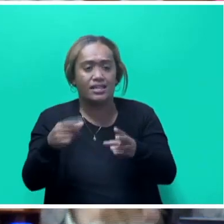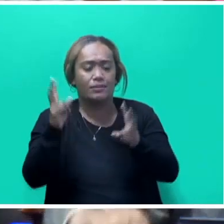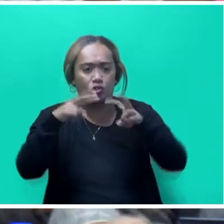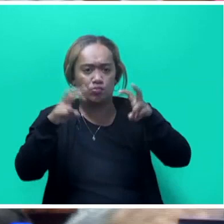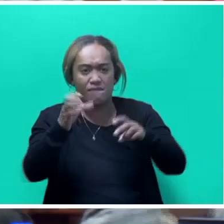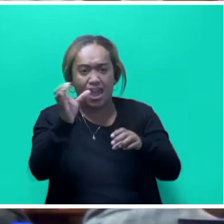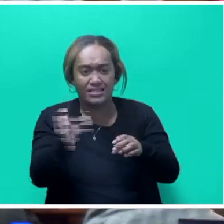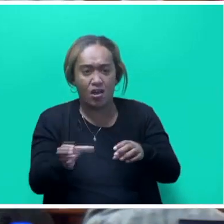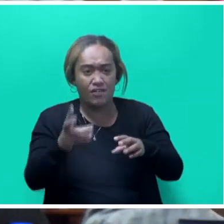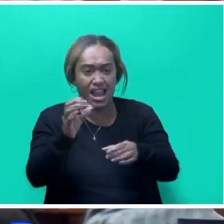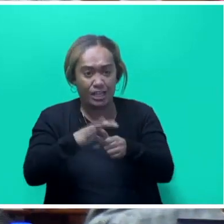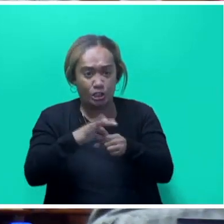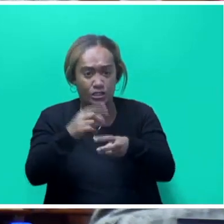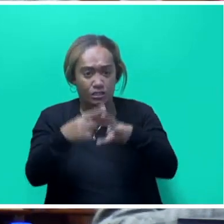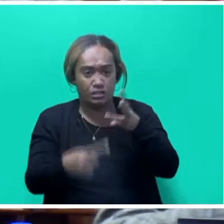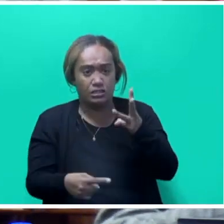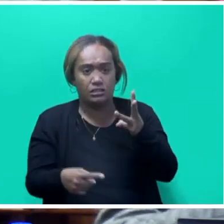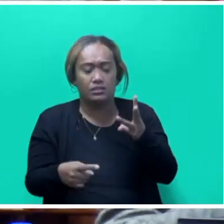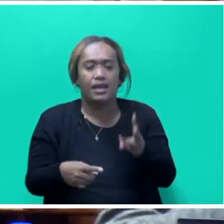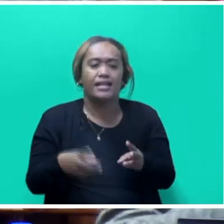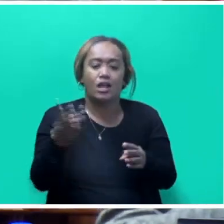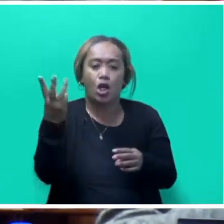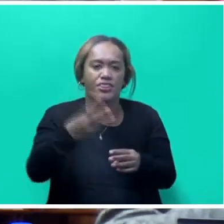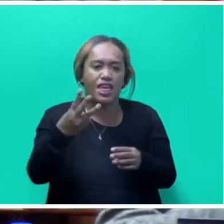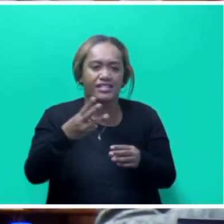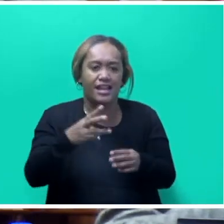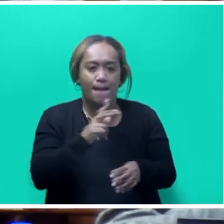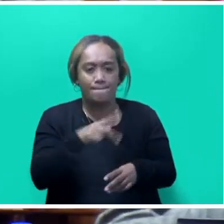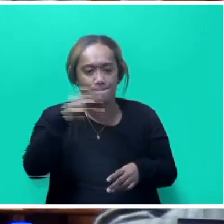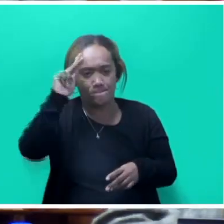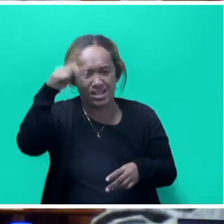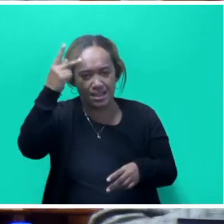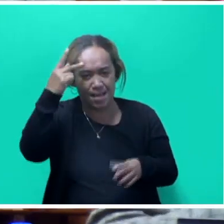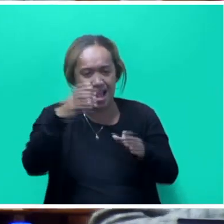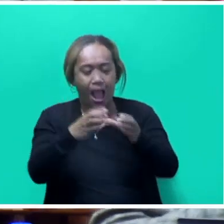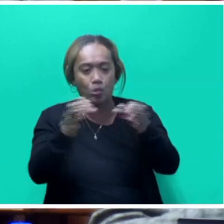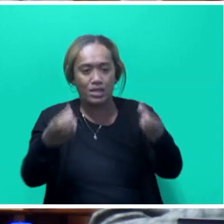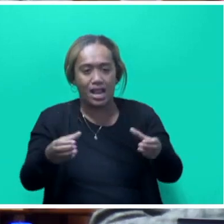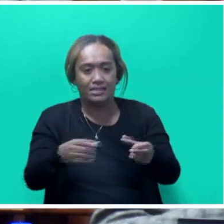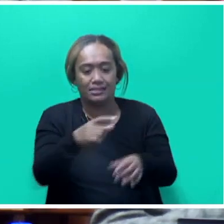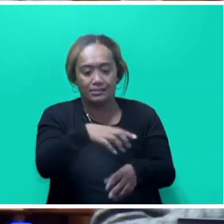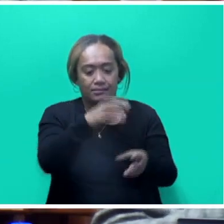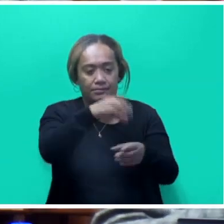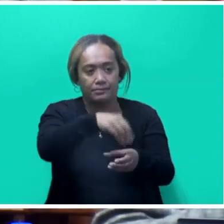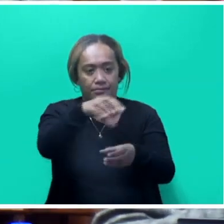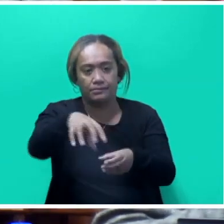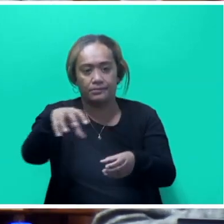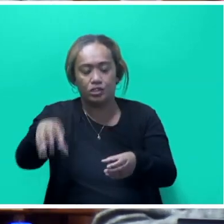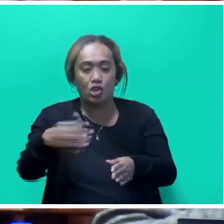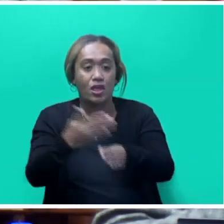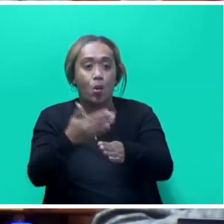Chief Executive Officers from all 13 municipal councils. Mr. Speaker, sir, the working group has been tasked with